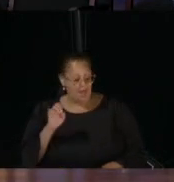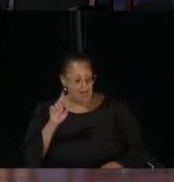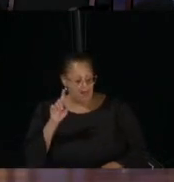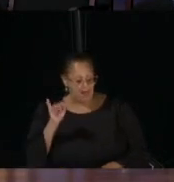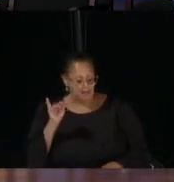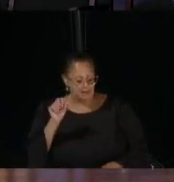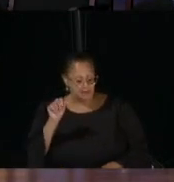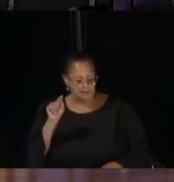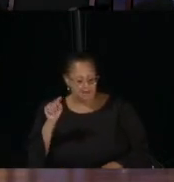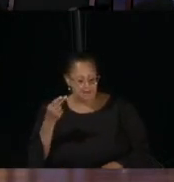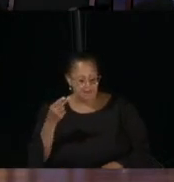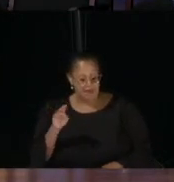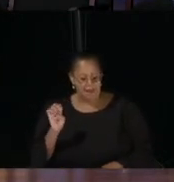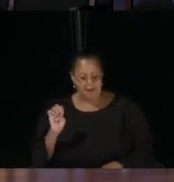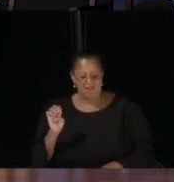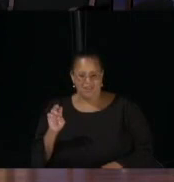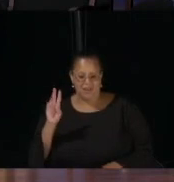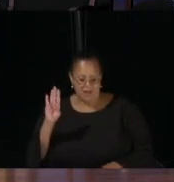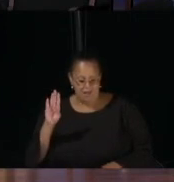Elizabeth Evelyn Billups.